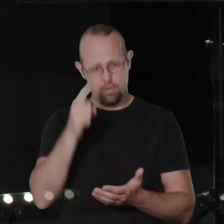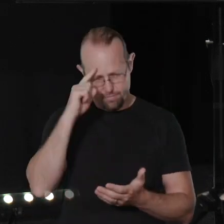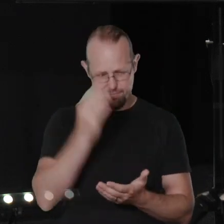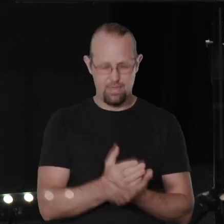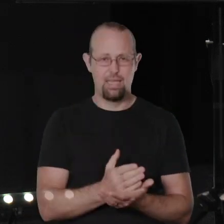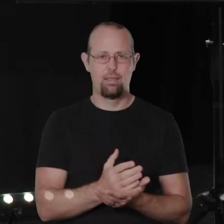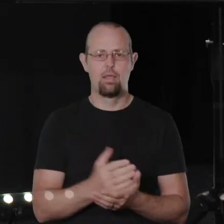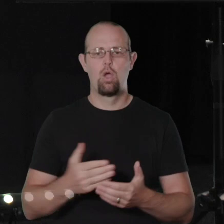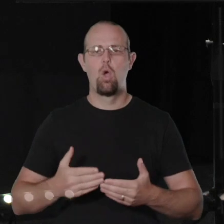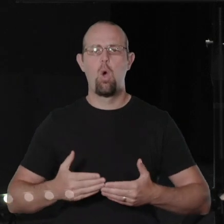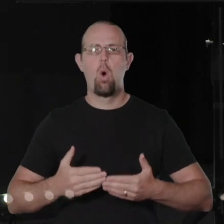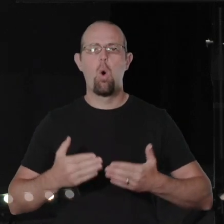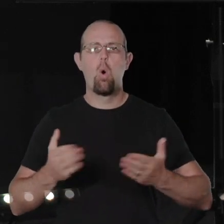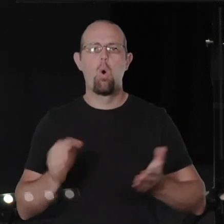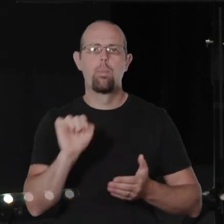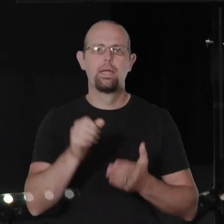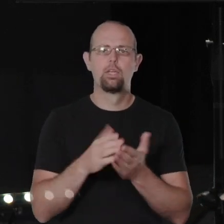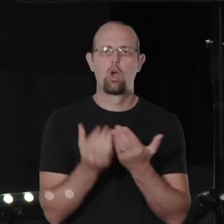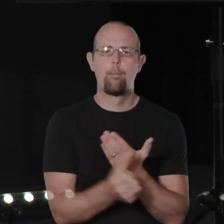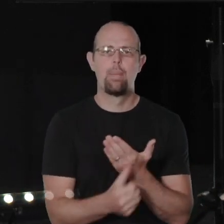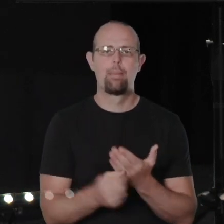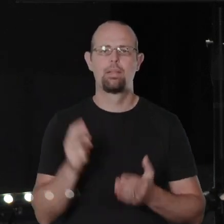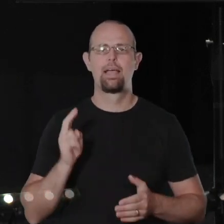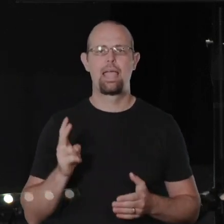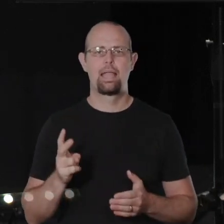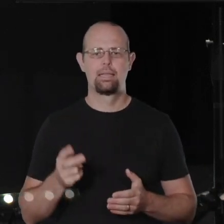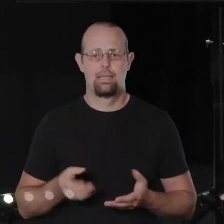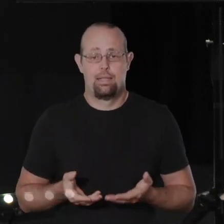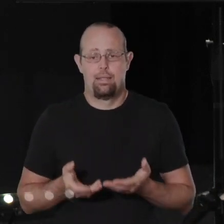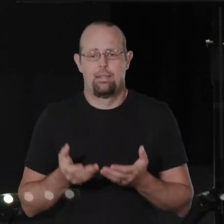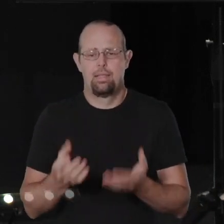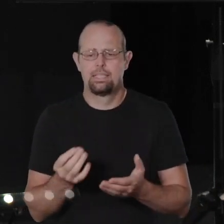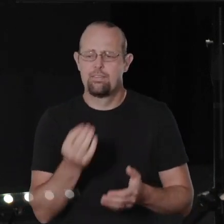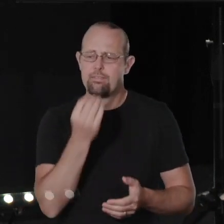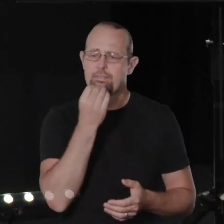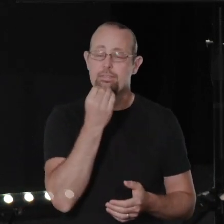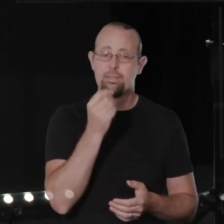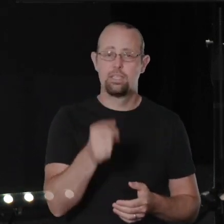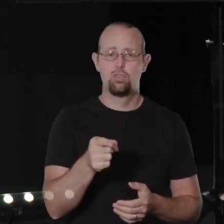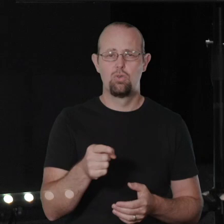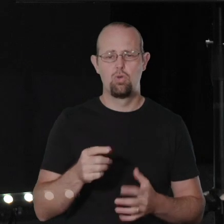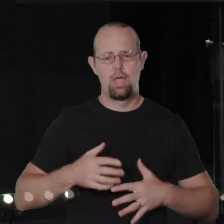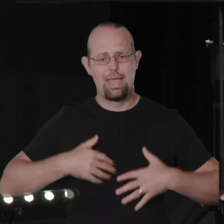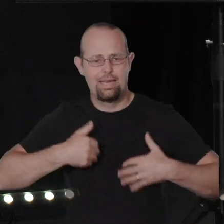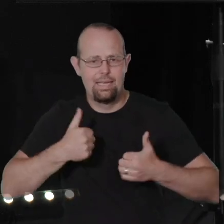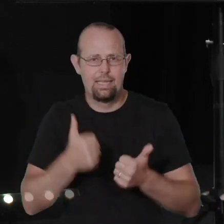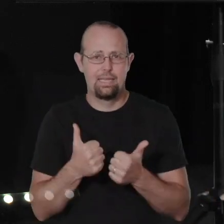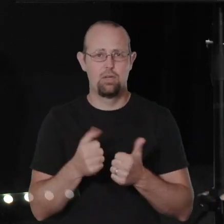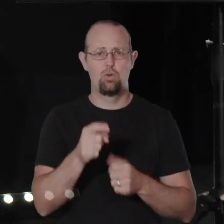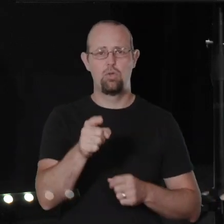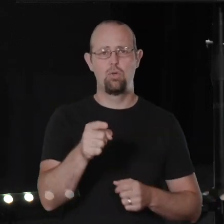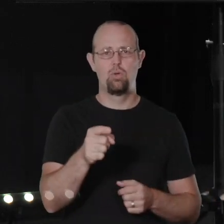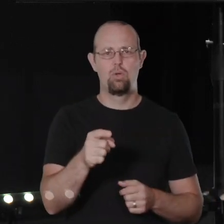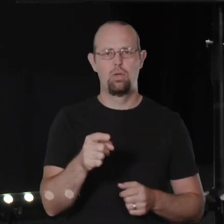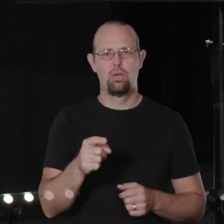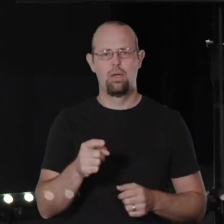it strengthen you. Let it build you up. Let it nourish you. Let it repair you. Let it spark that spark of